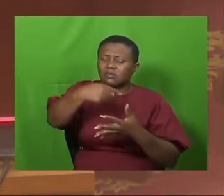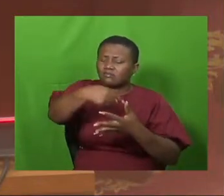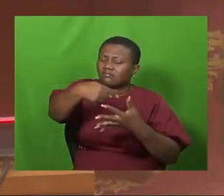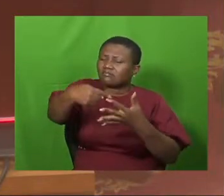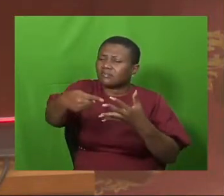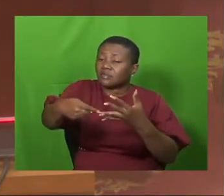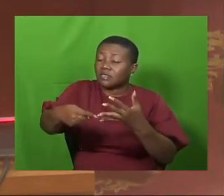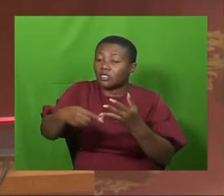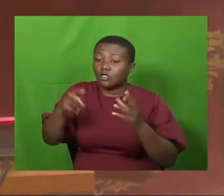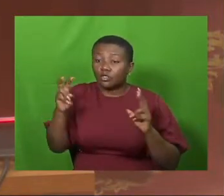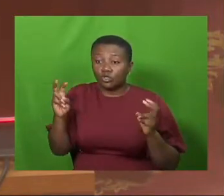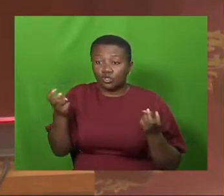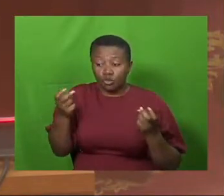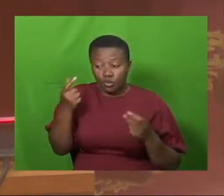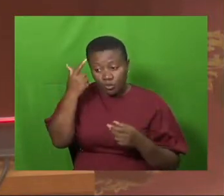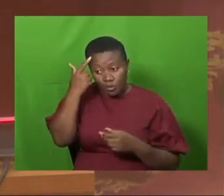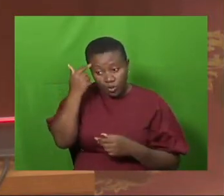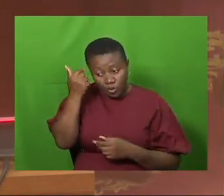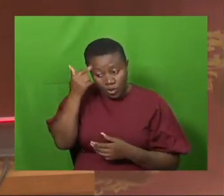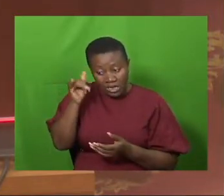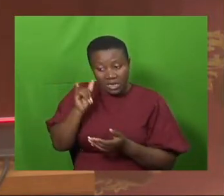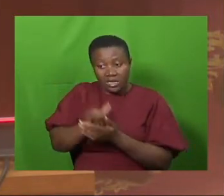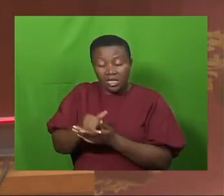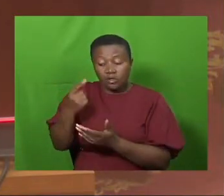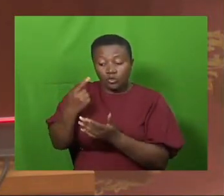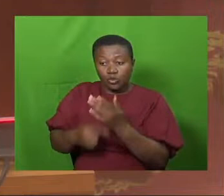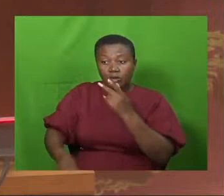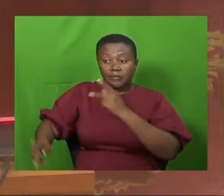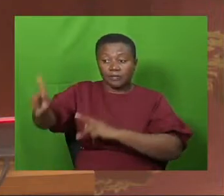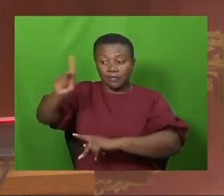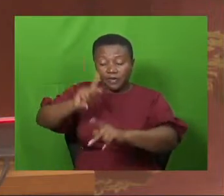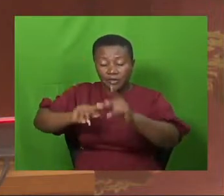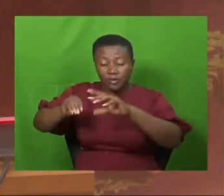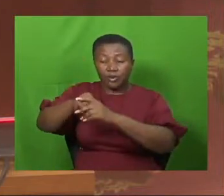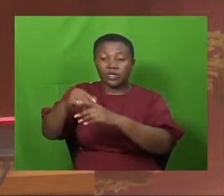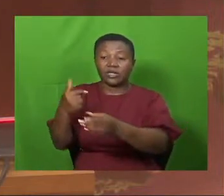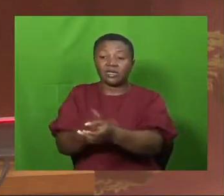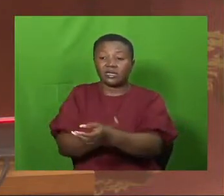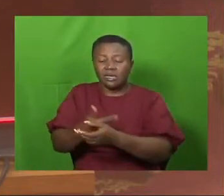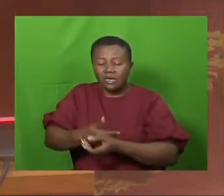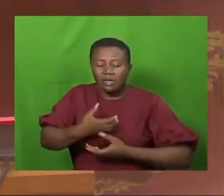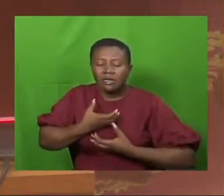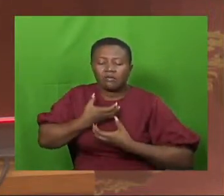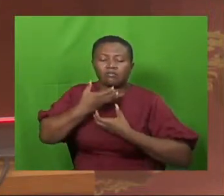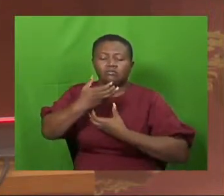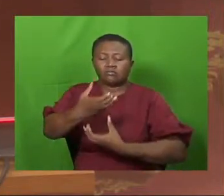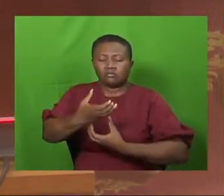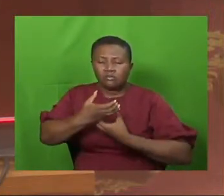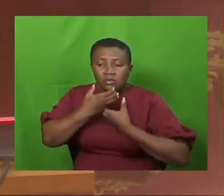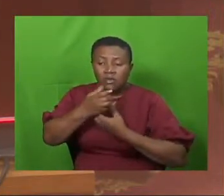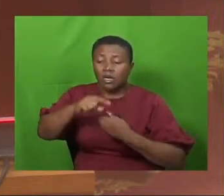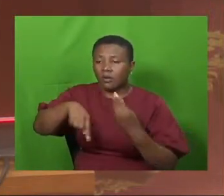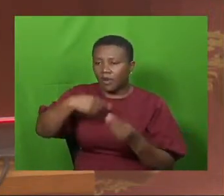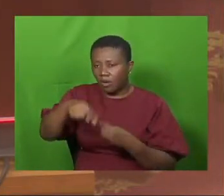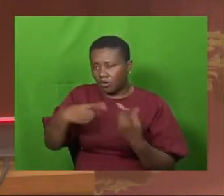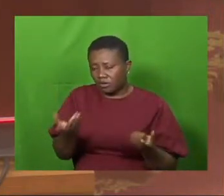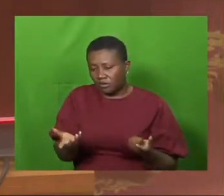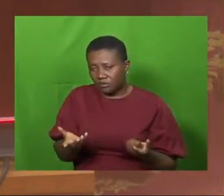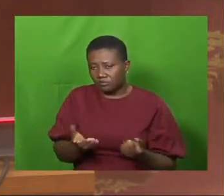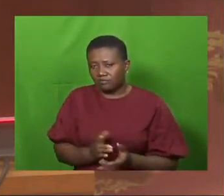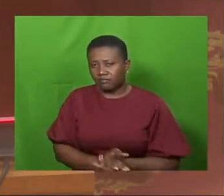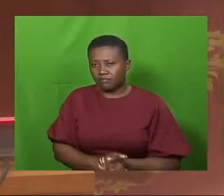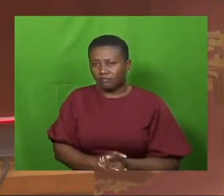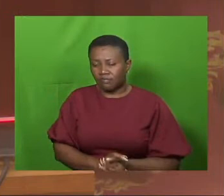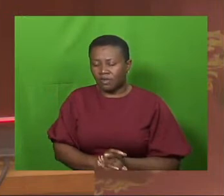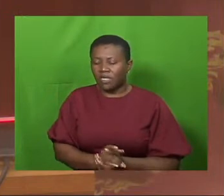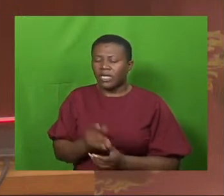the concerns of the ordinary Ghanaian, and he acknowledges that these must come